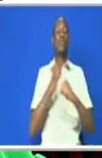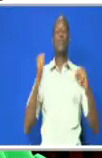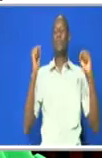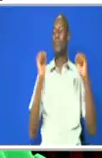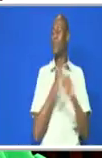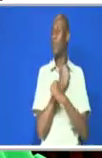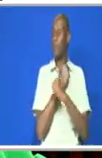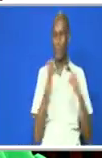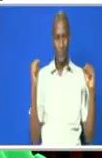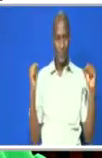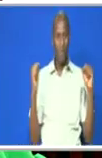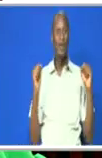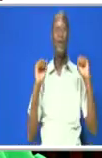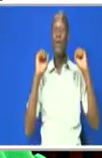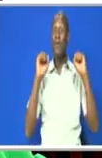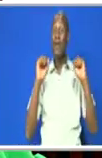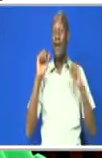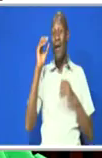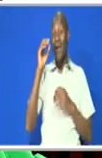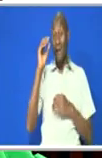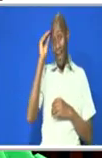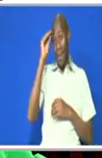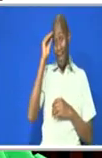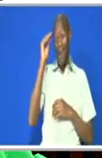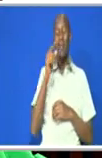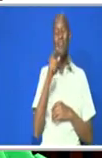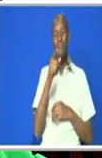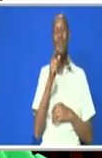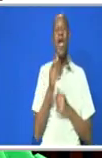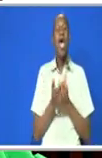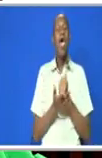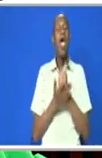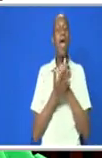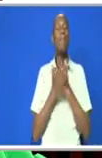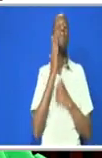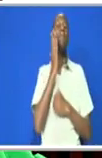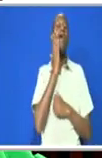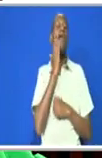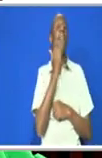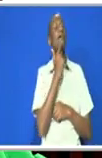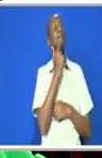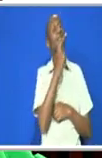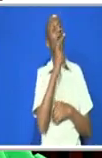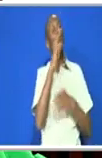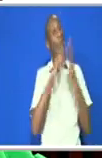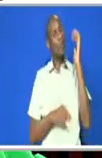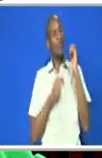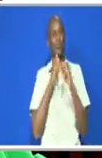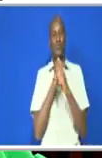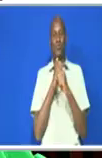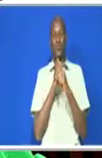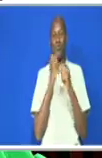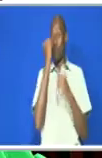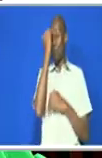Lana, can we help Mama think of what to do? Because it